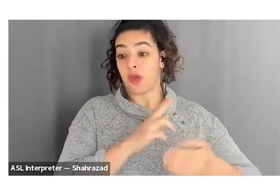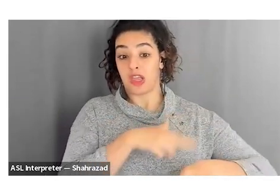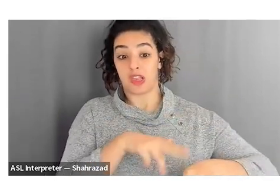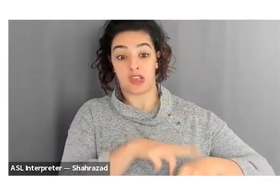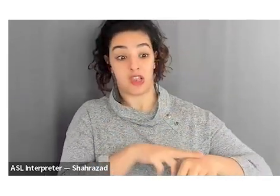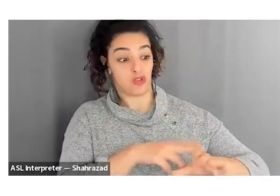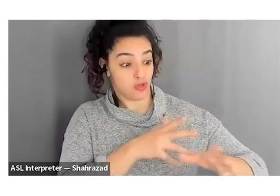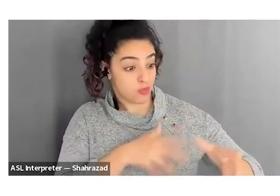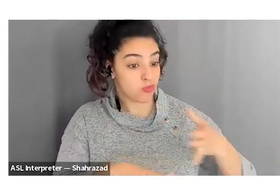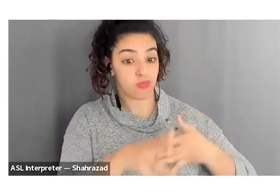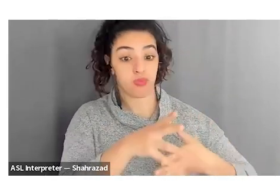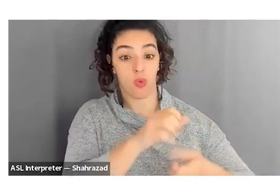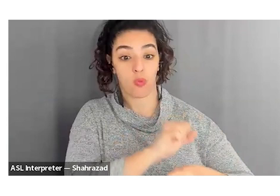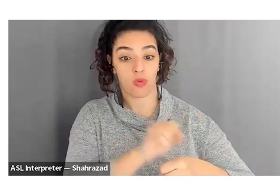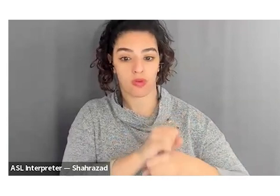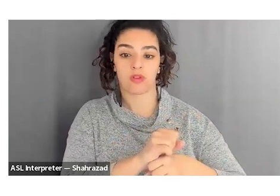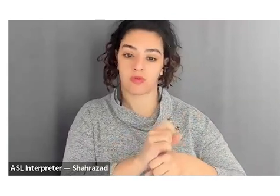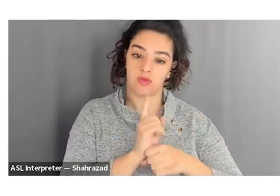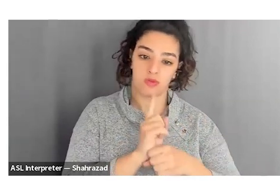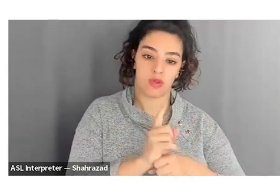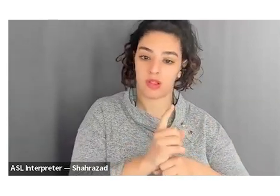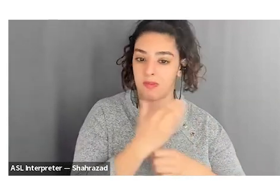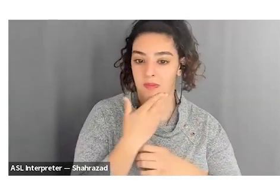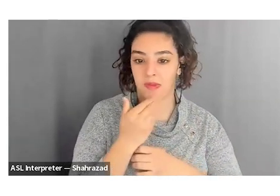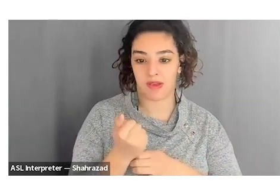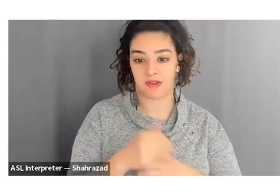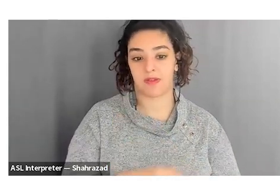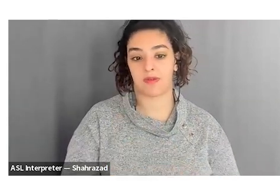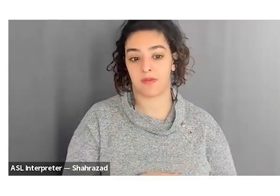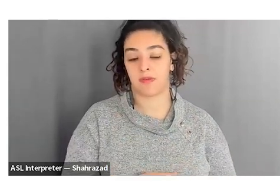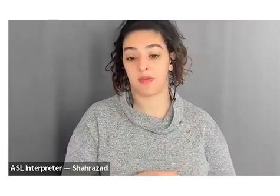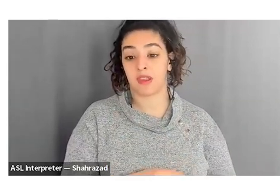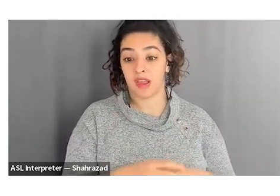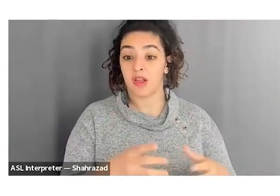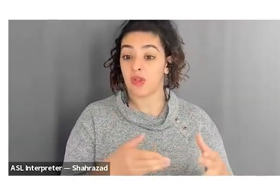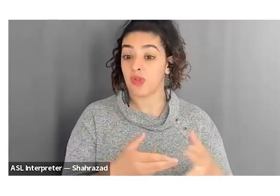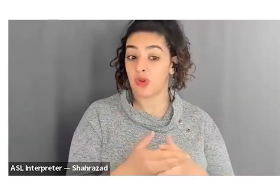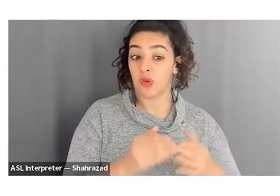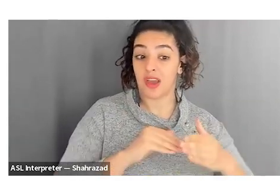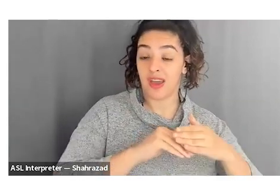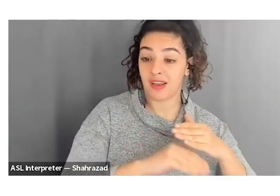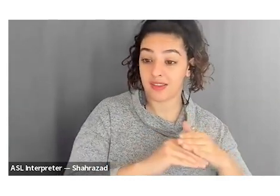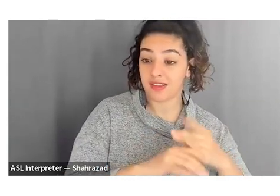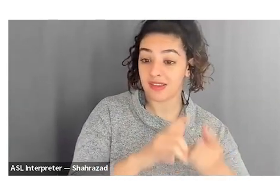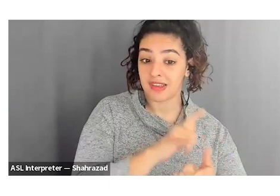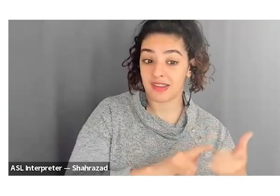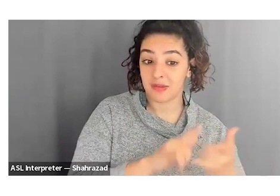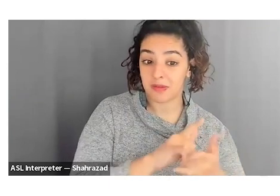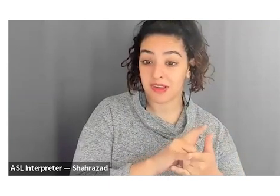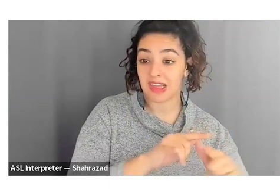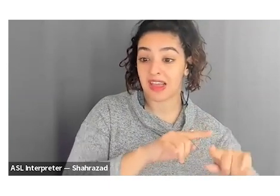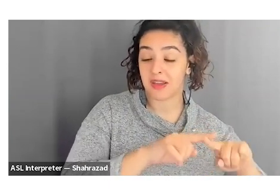interdependence, and love. I think those 2 points are absolutely critical in how we create, build, and